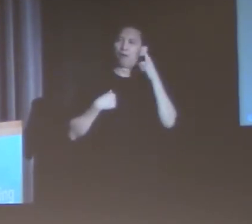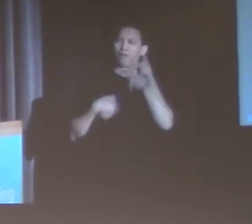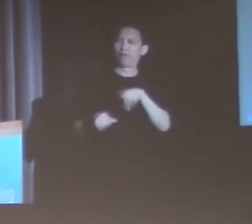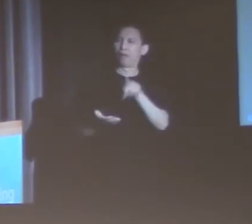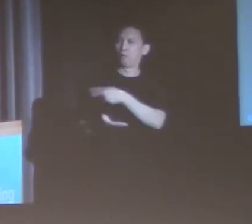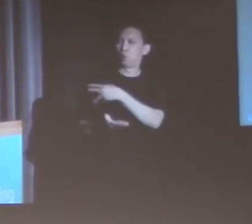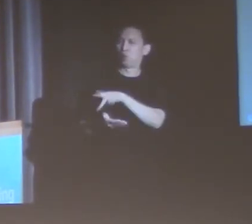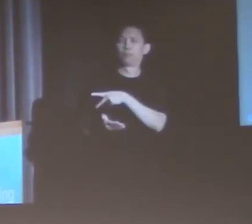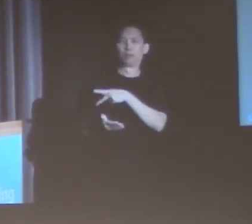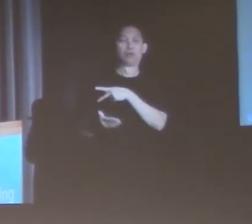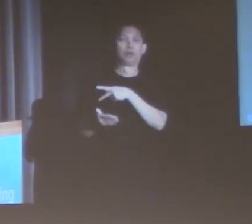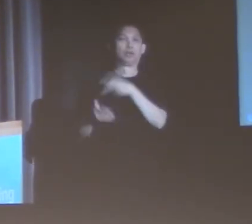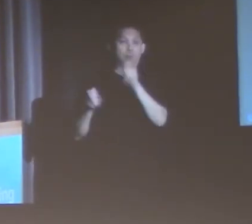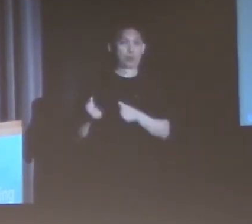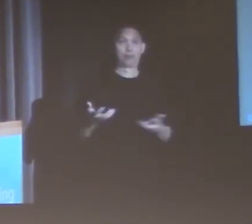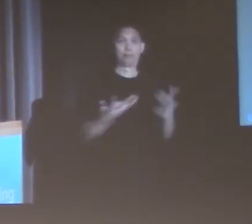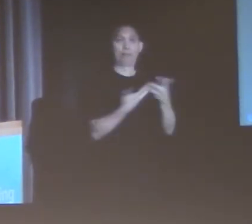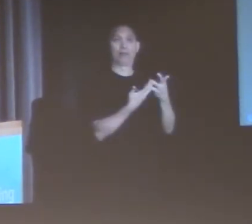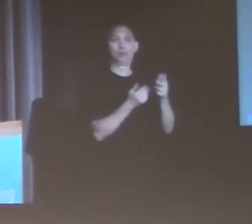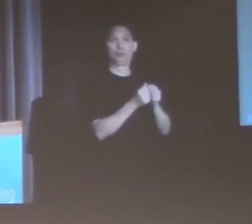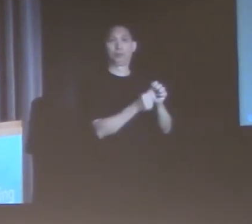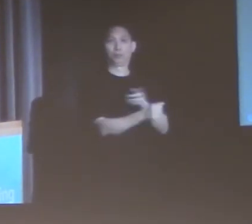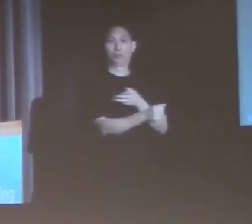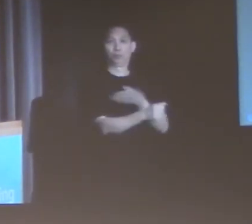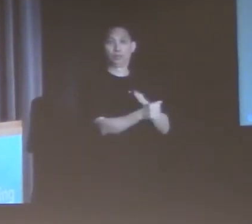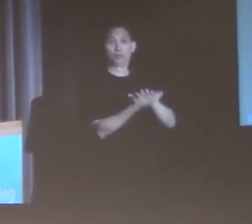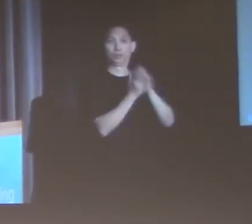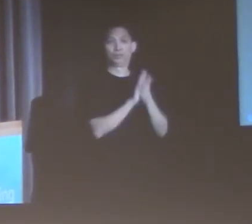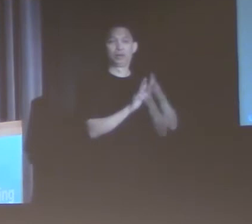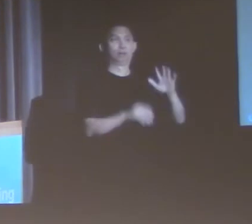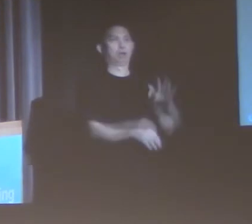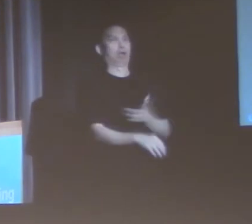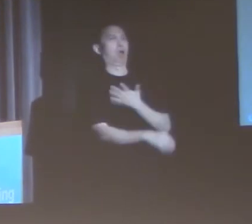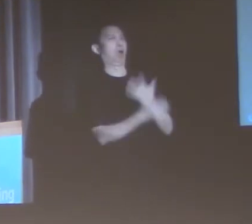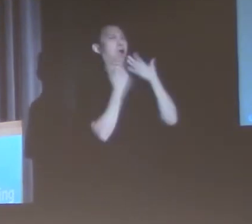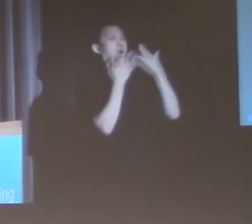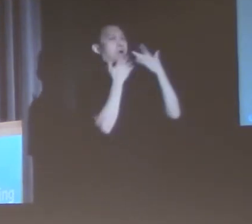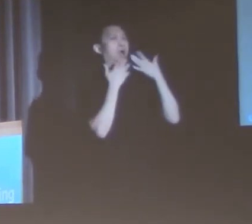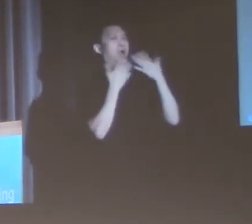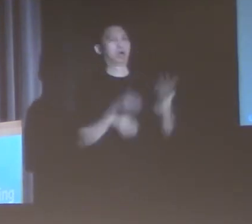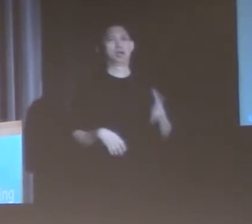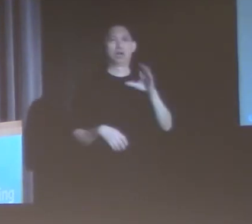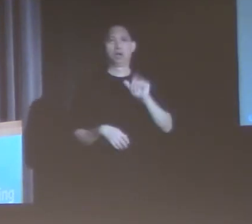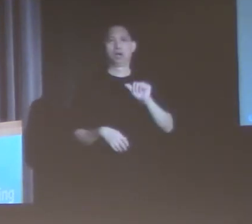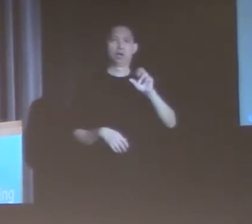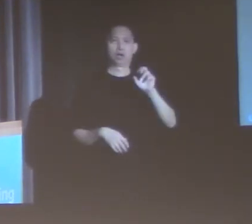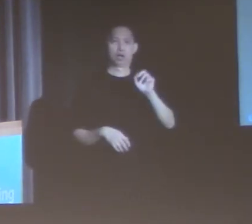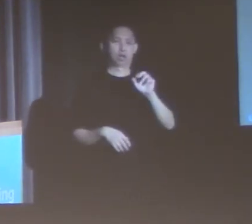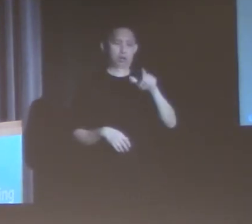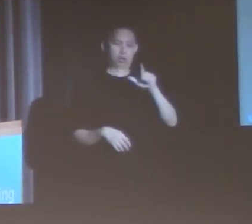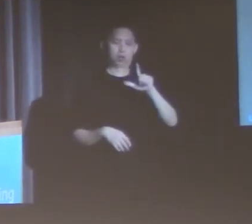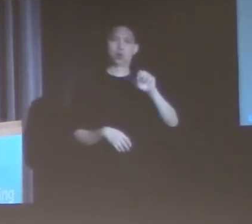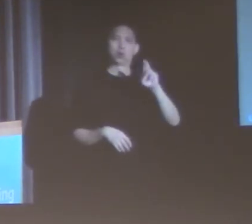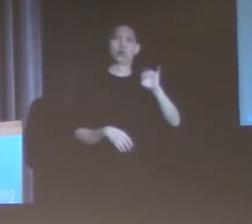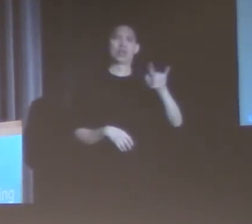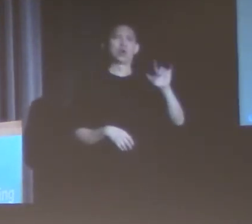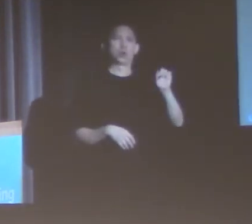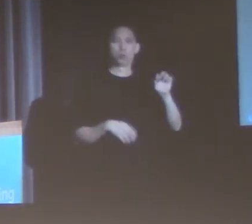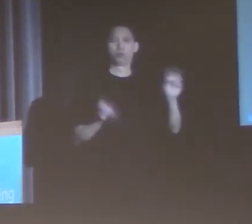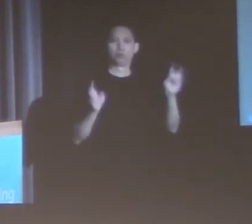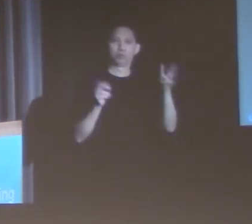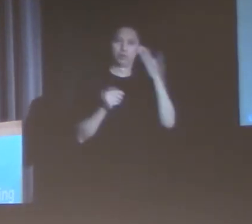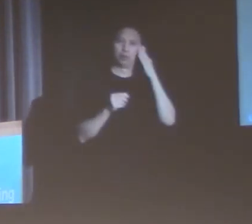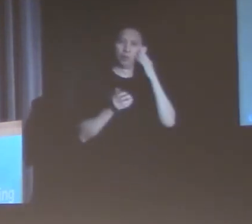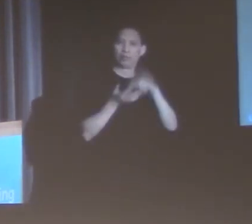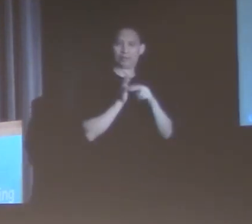set his poem to music and make it into a song, into a corrido, a ballad. For those of you who don't know, there's